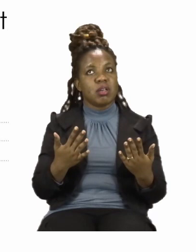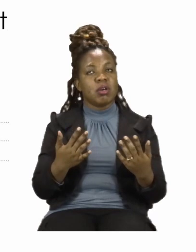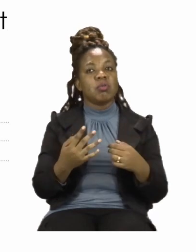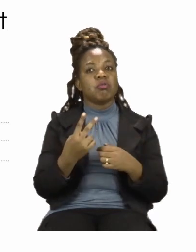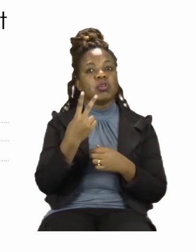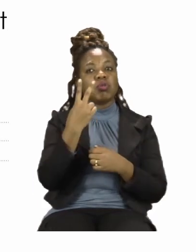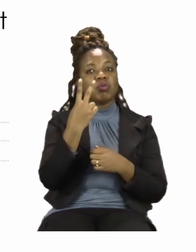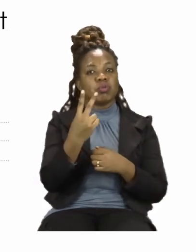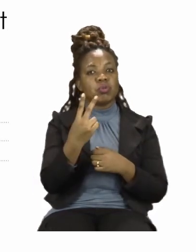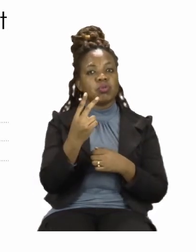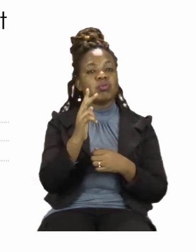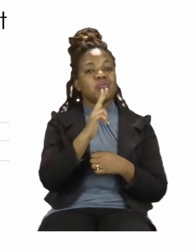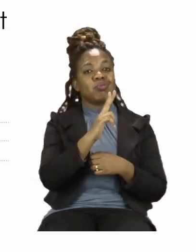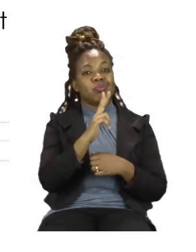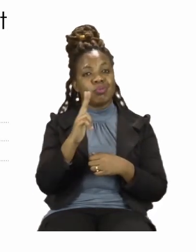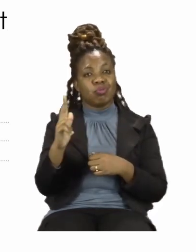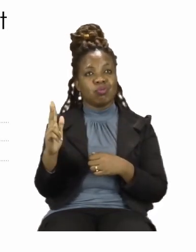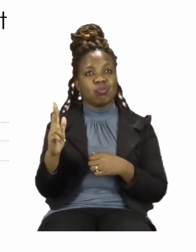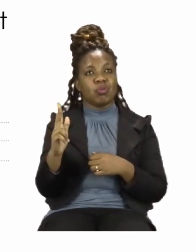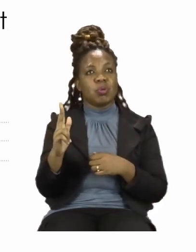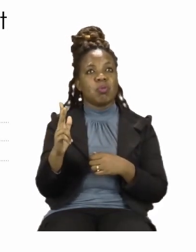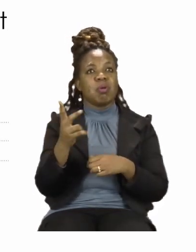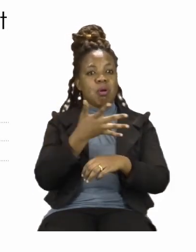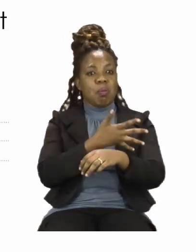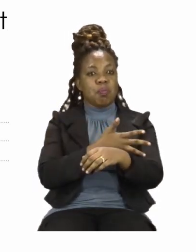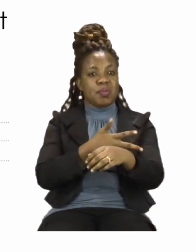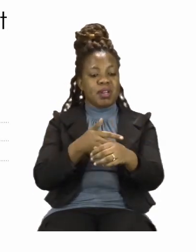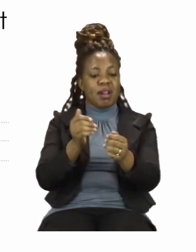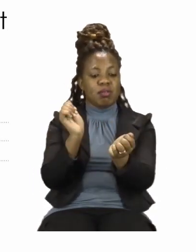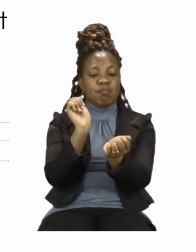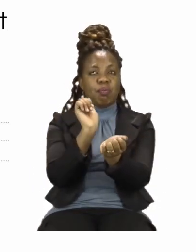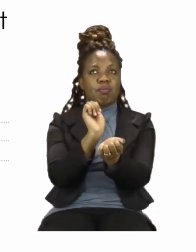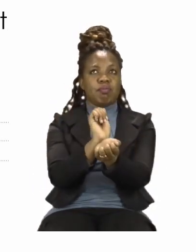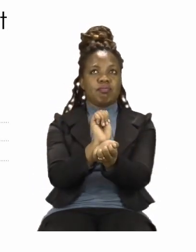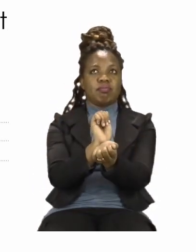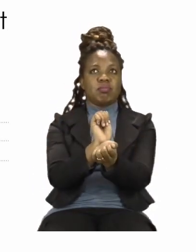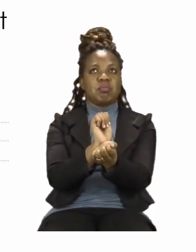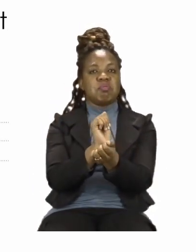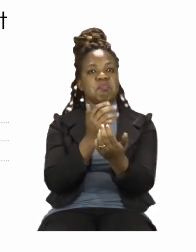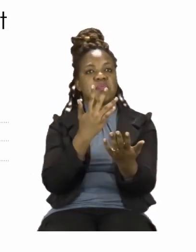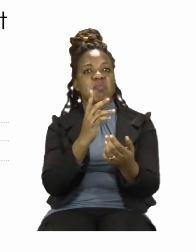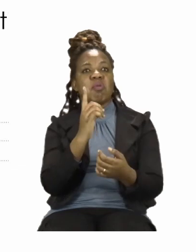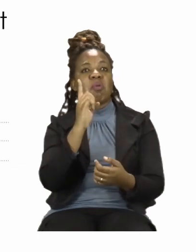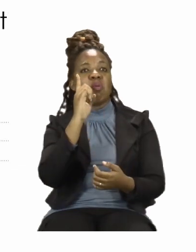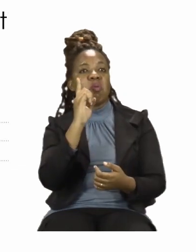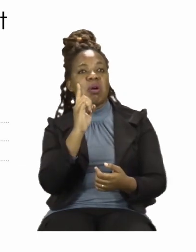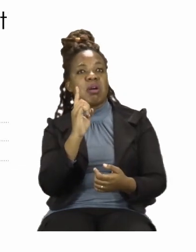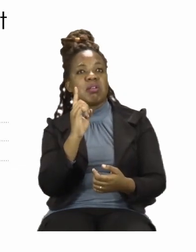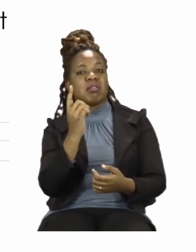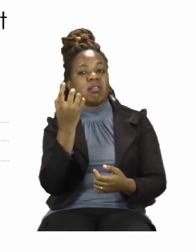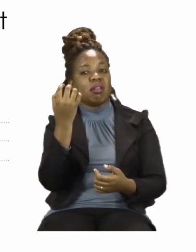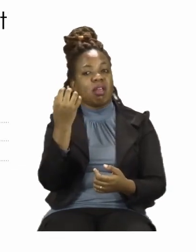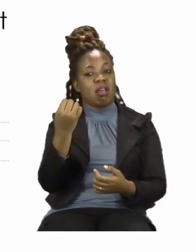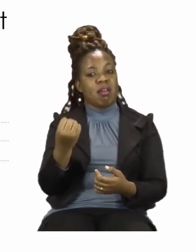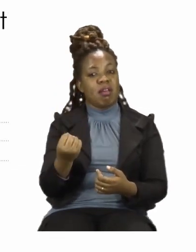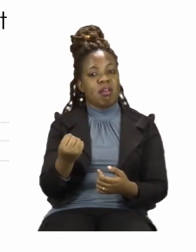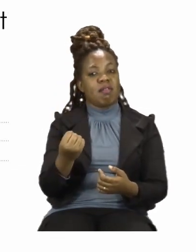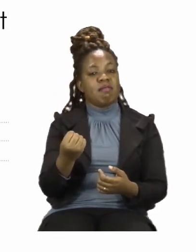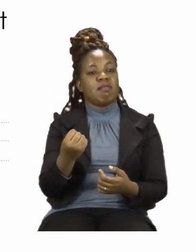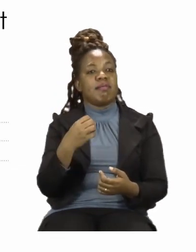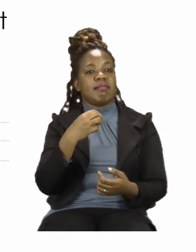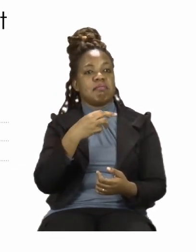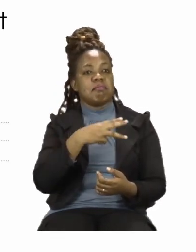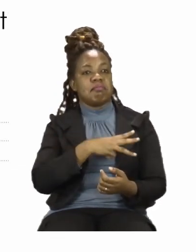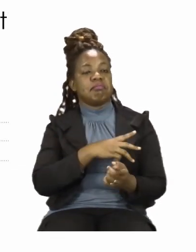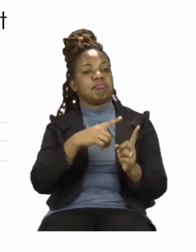for someone who one of them may or may not have HIV and AIDS. So it's important, boys and girls, that if